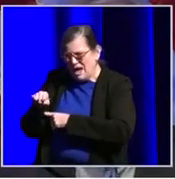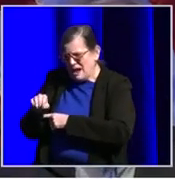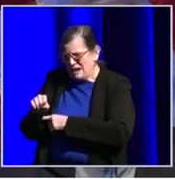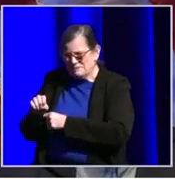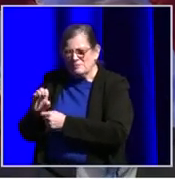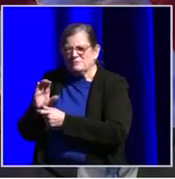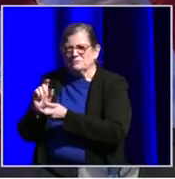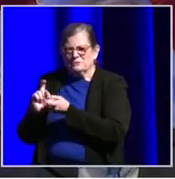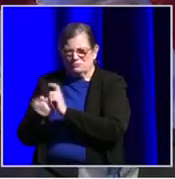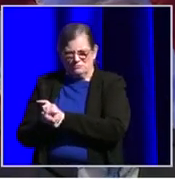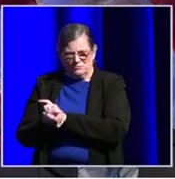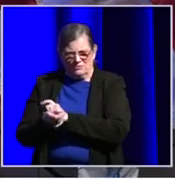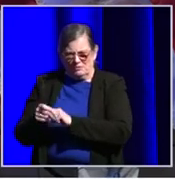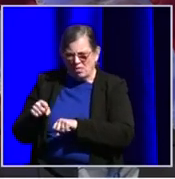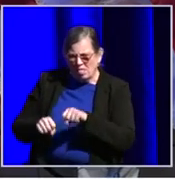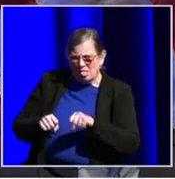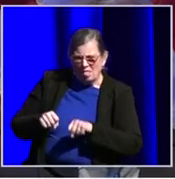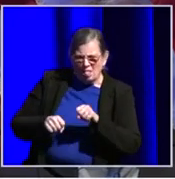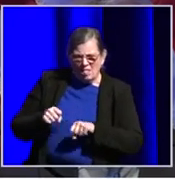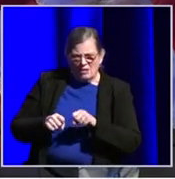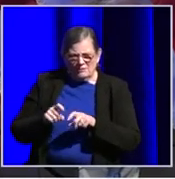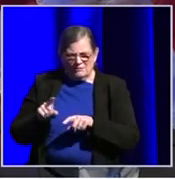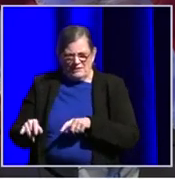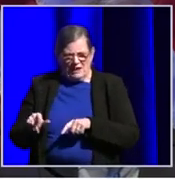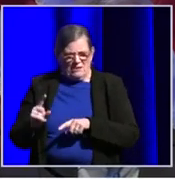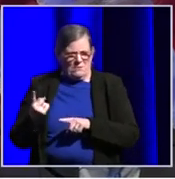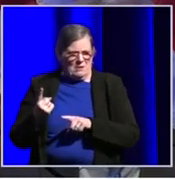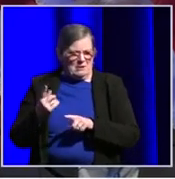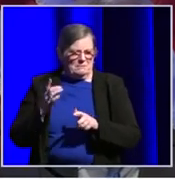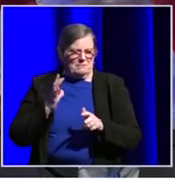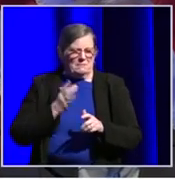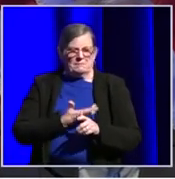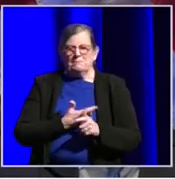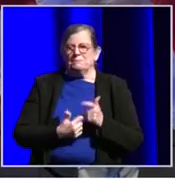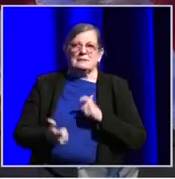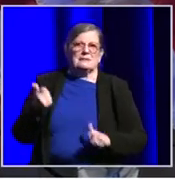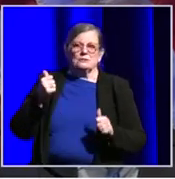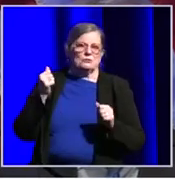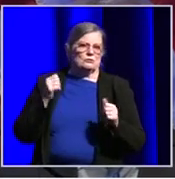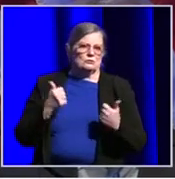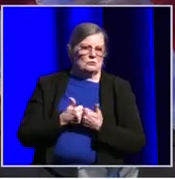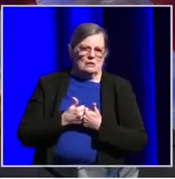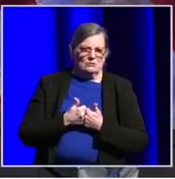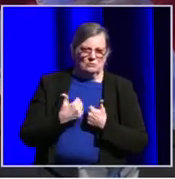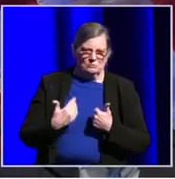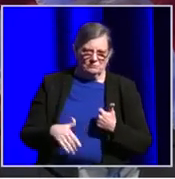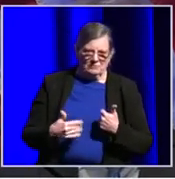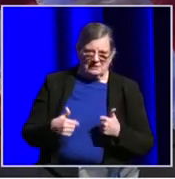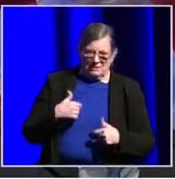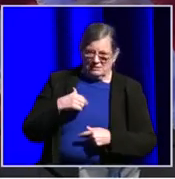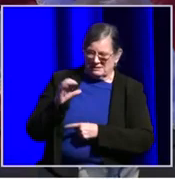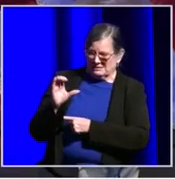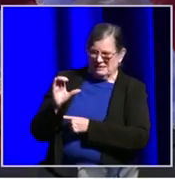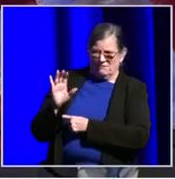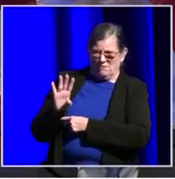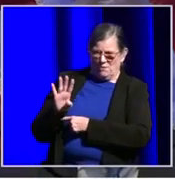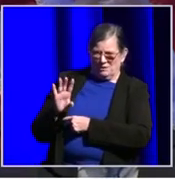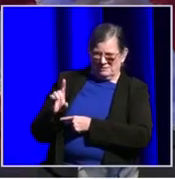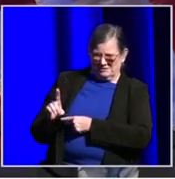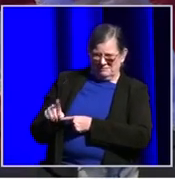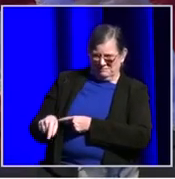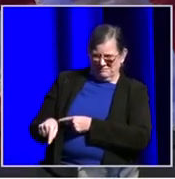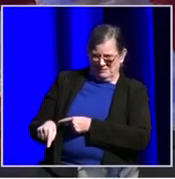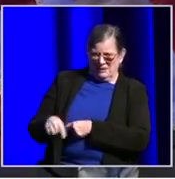it poses is one of our biggest challenges. And as a C40 cities mayor, I have joined with mayors